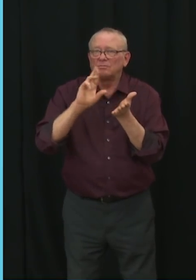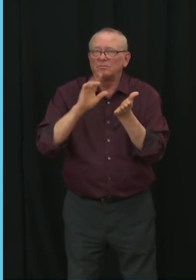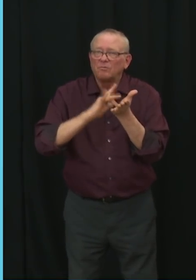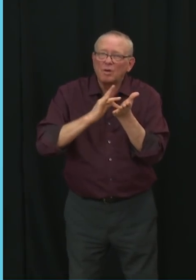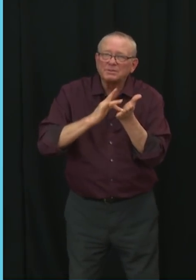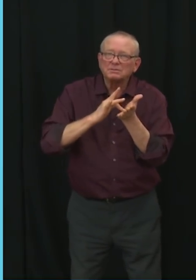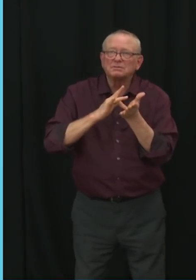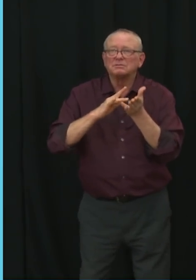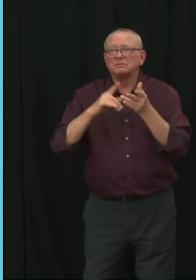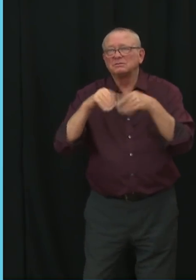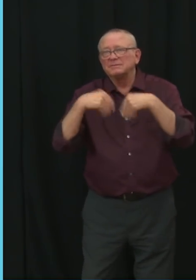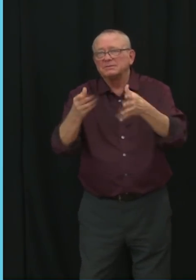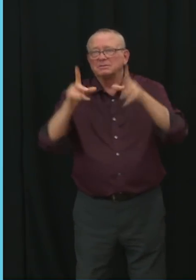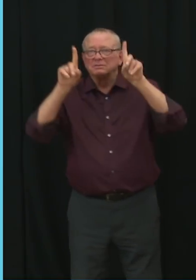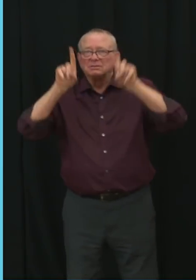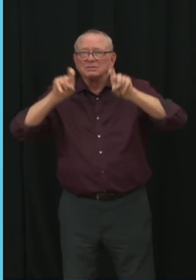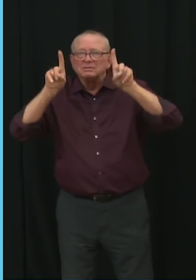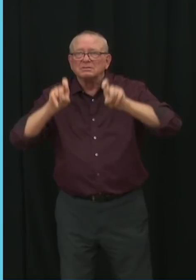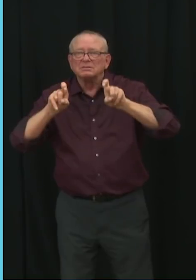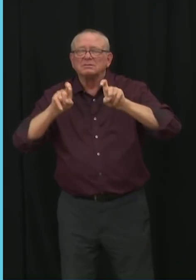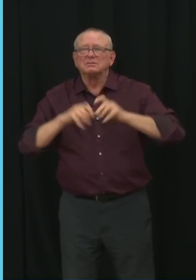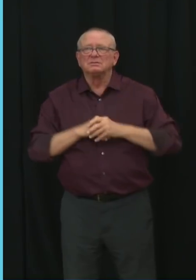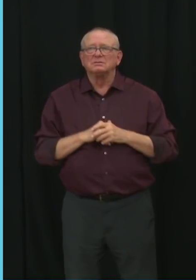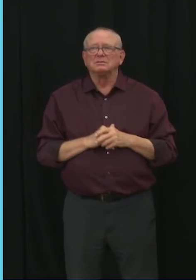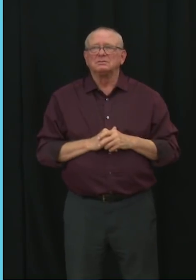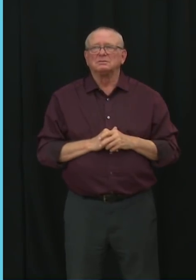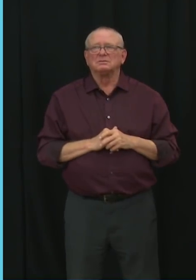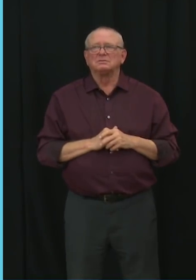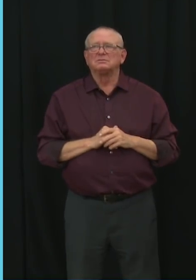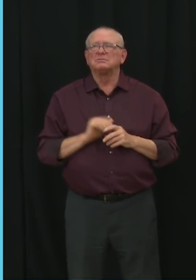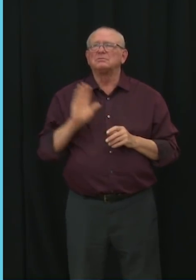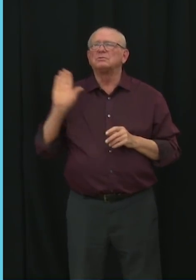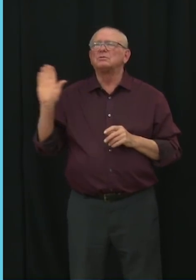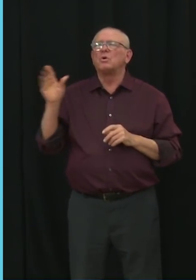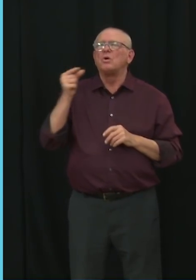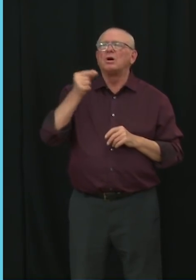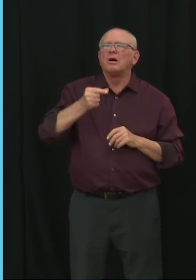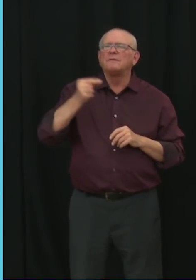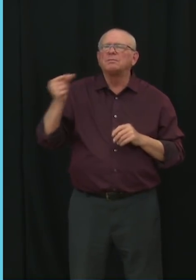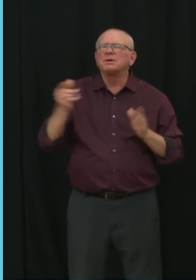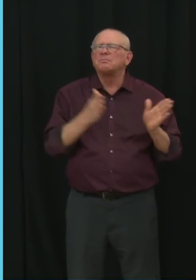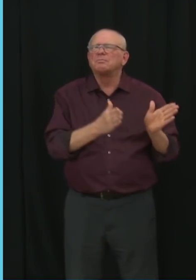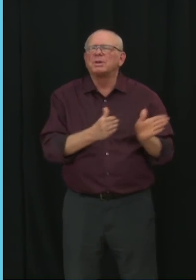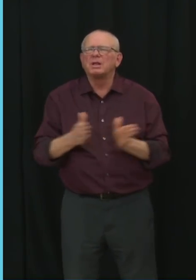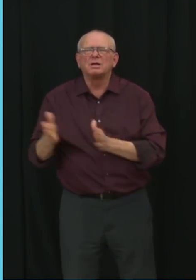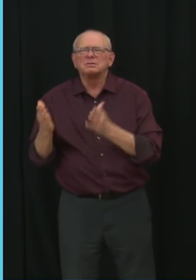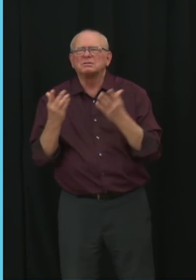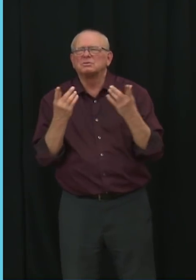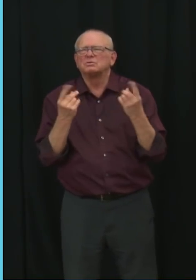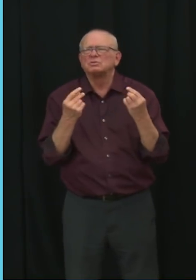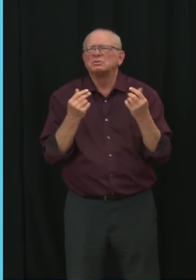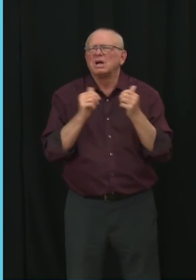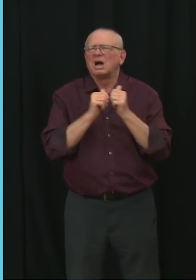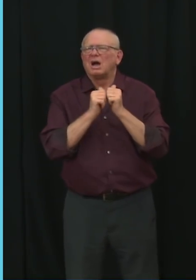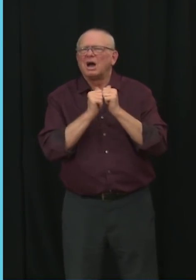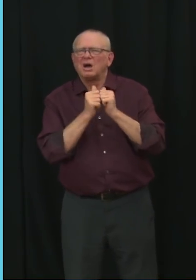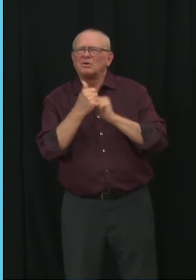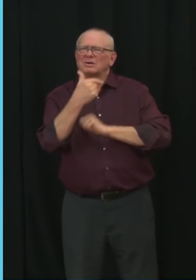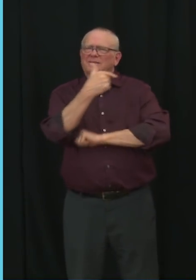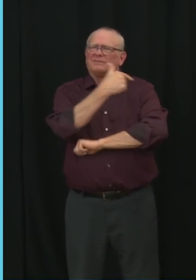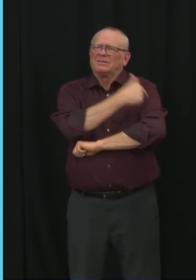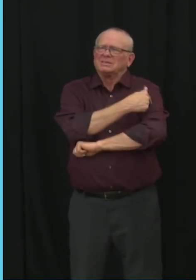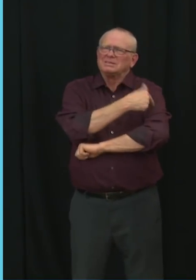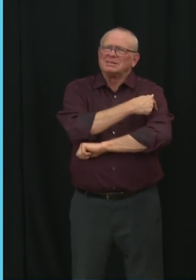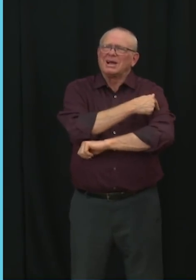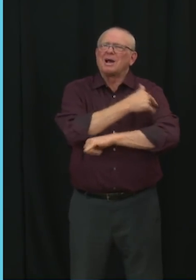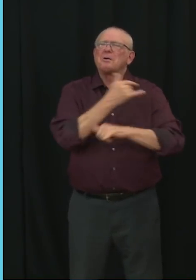So what is your government's intention in terms of trying to make this vaccine more accessible? And if you could comment